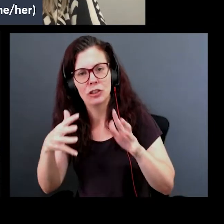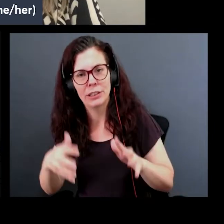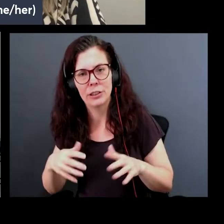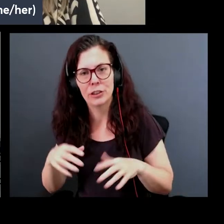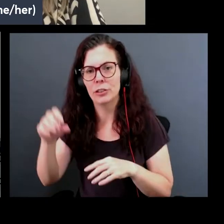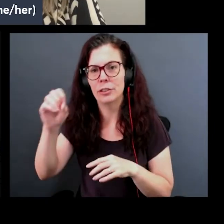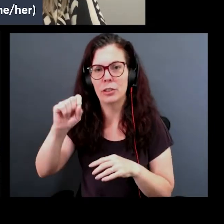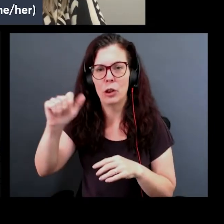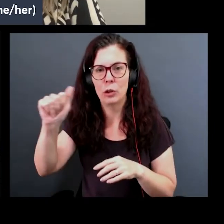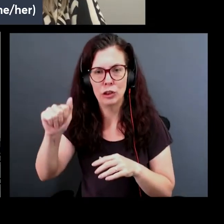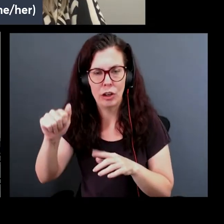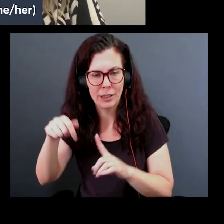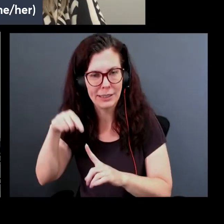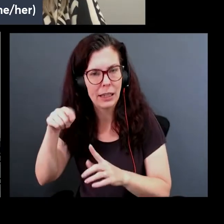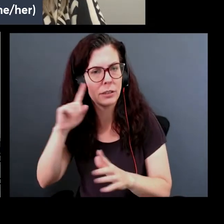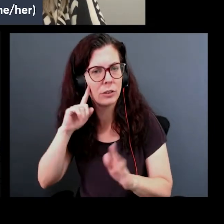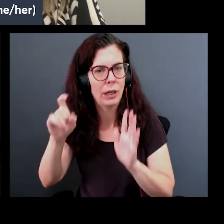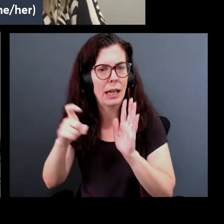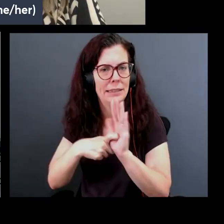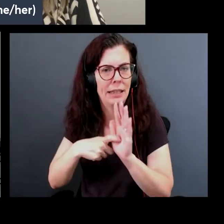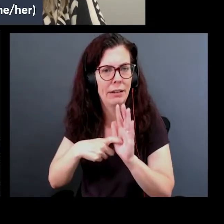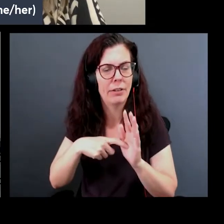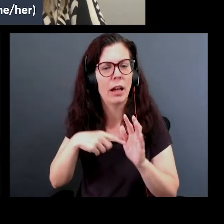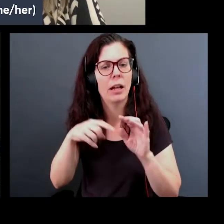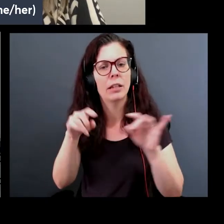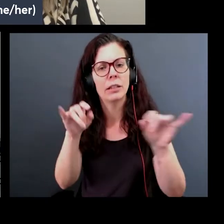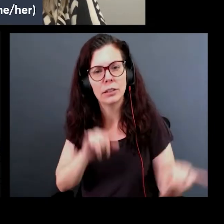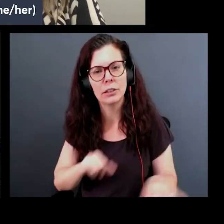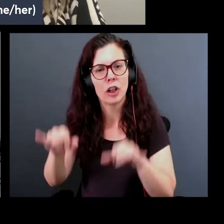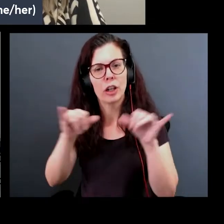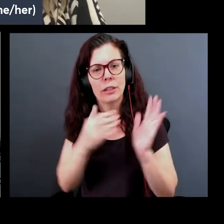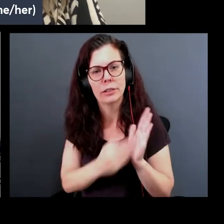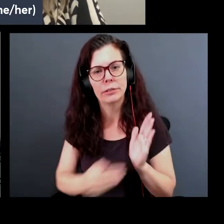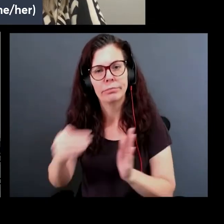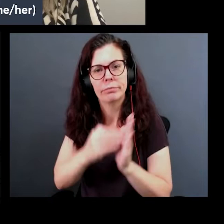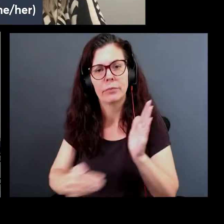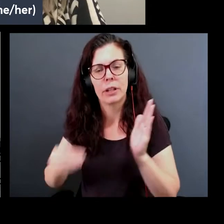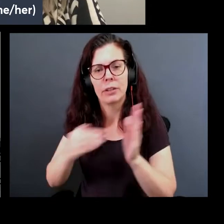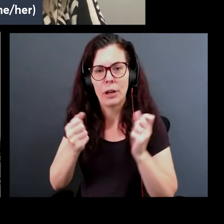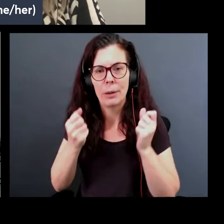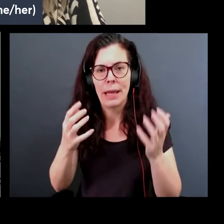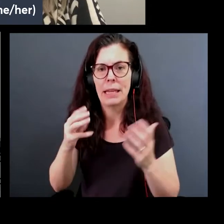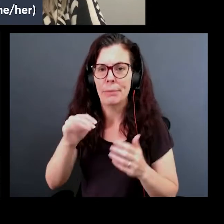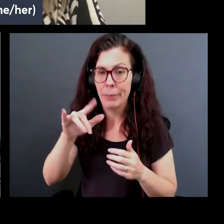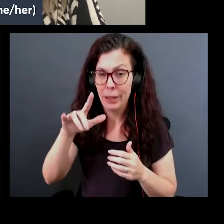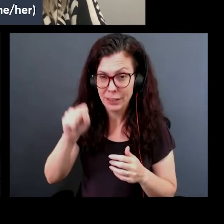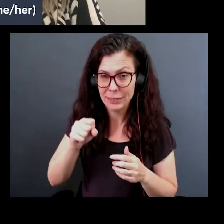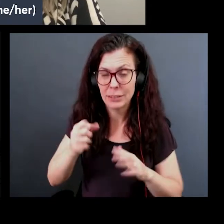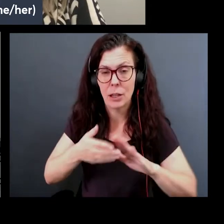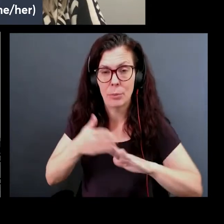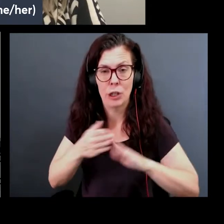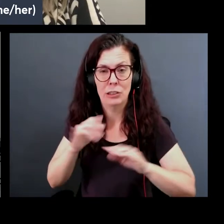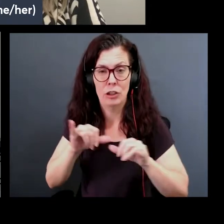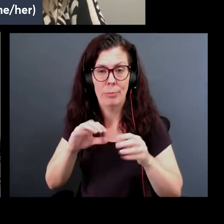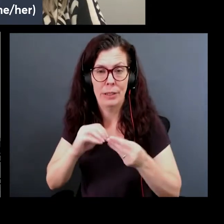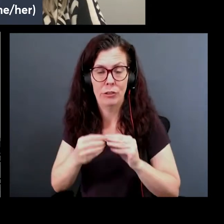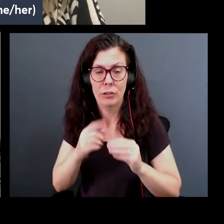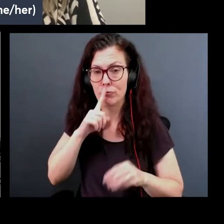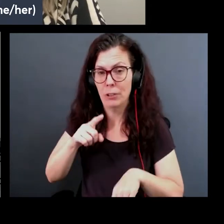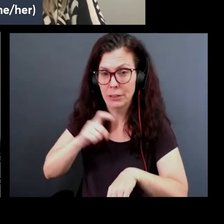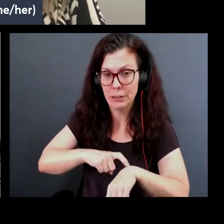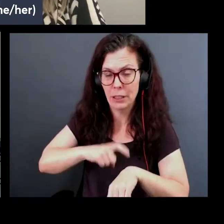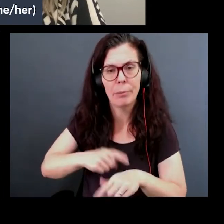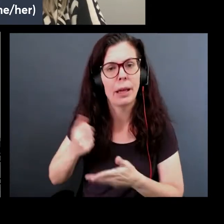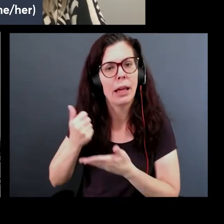to identify the trends and patterns across millions of operational metrics in real time and helps you use these insights